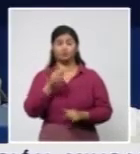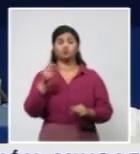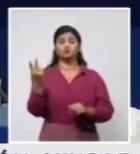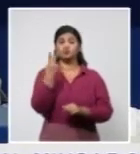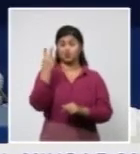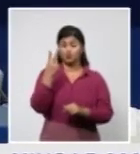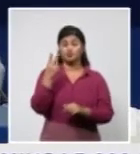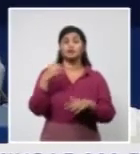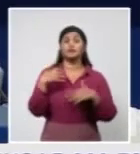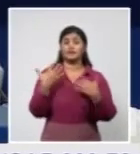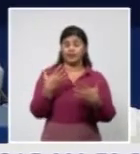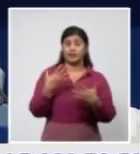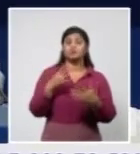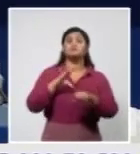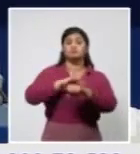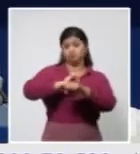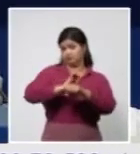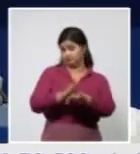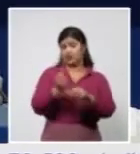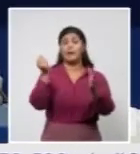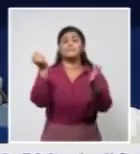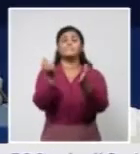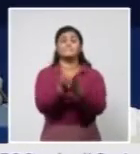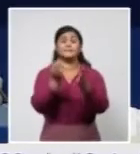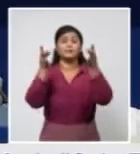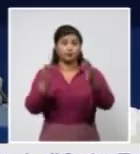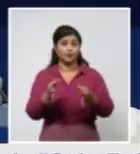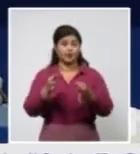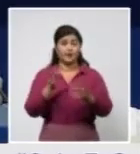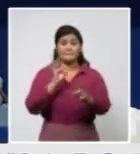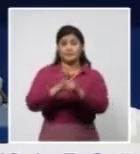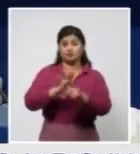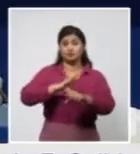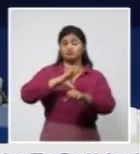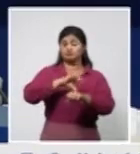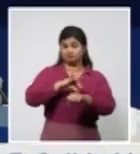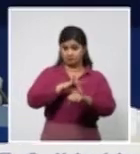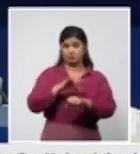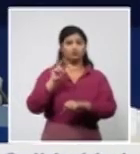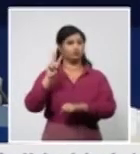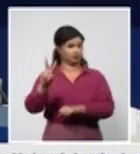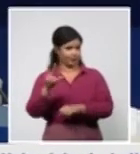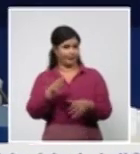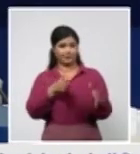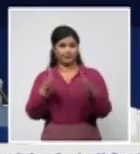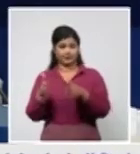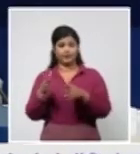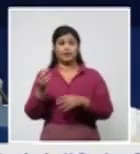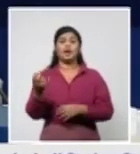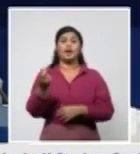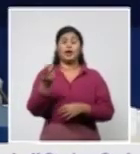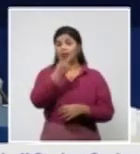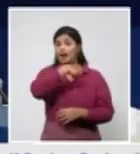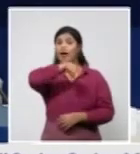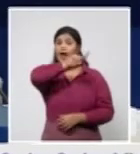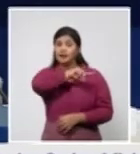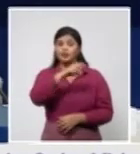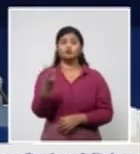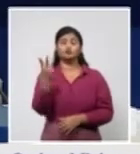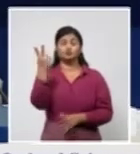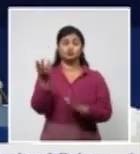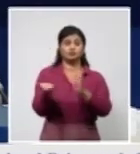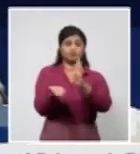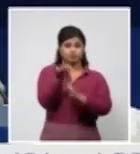pandemic. 2 people were discharged from hospital yesterday from the province of Havana, a discrete